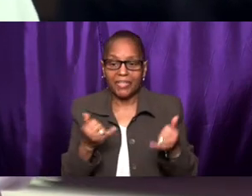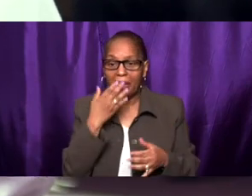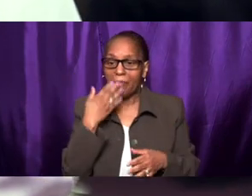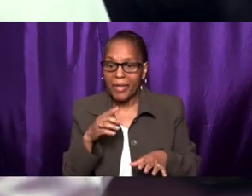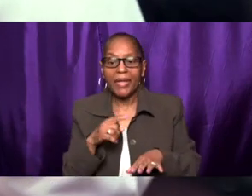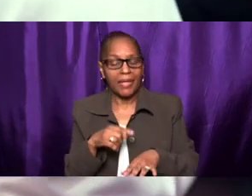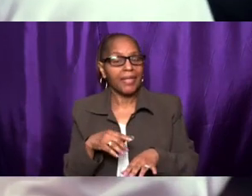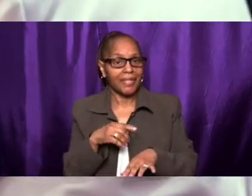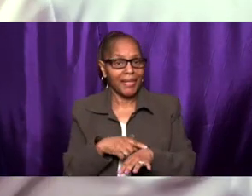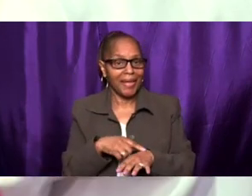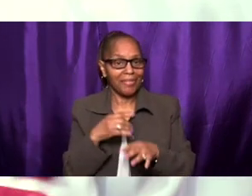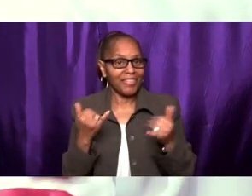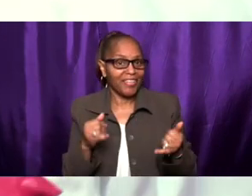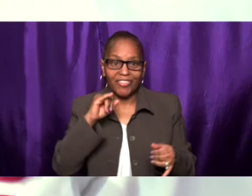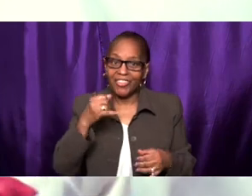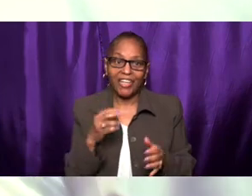time.